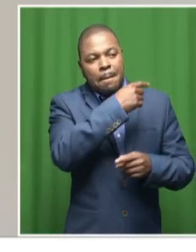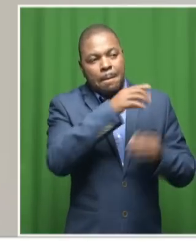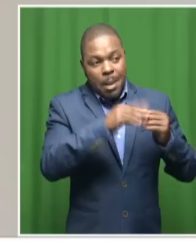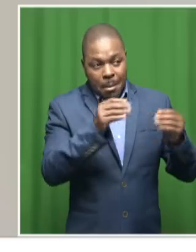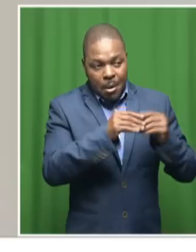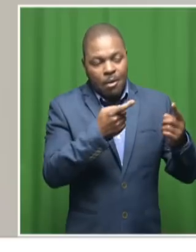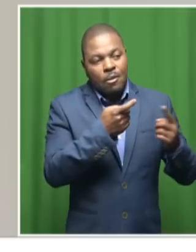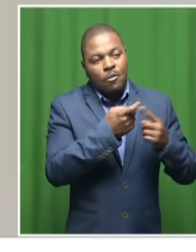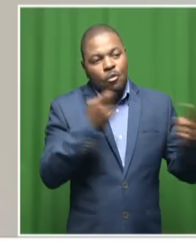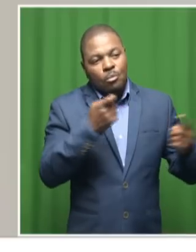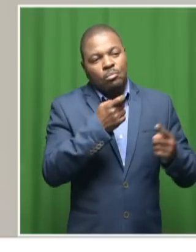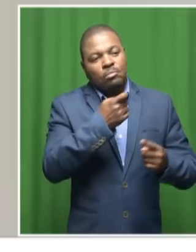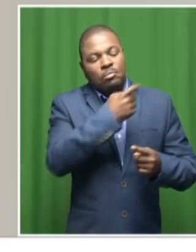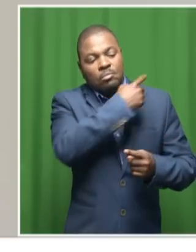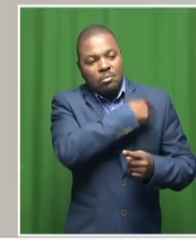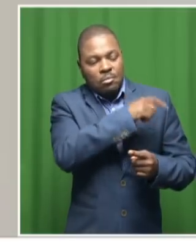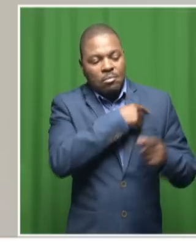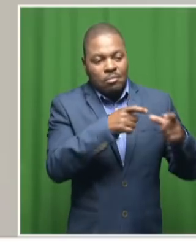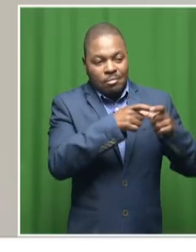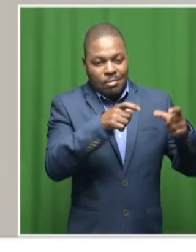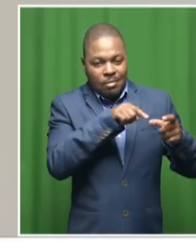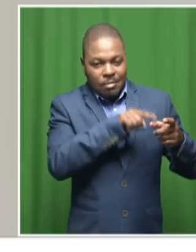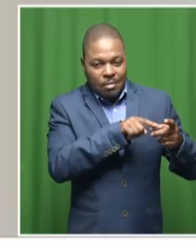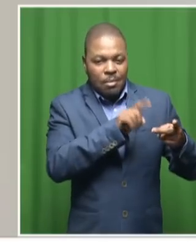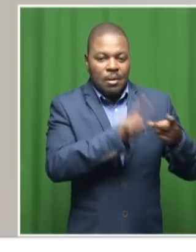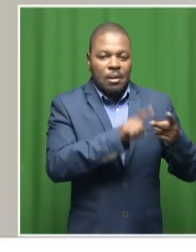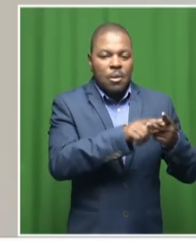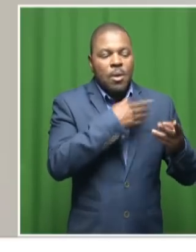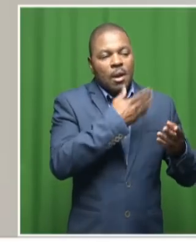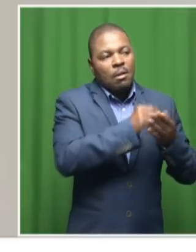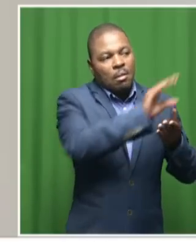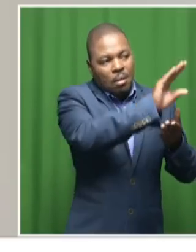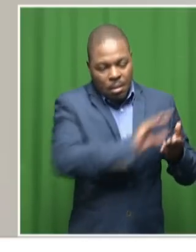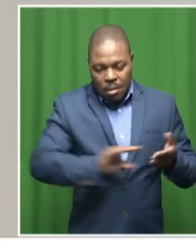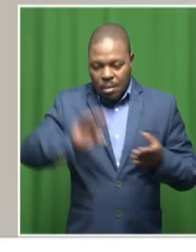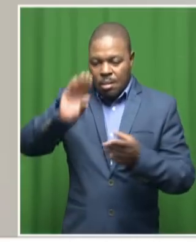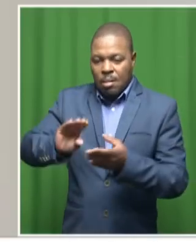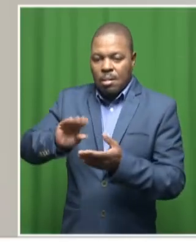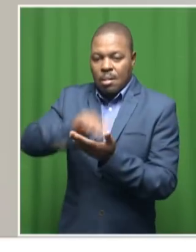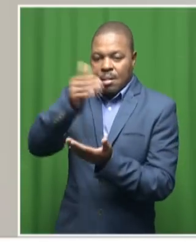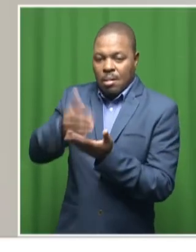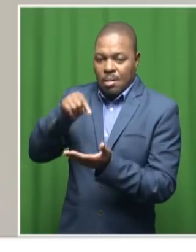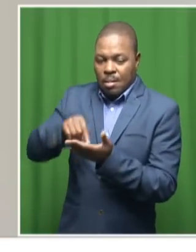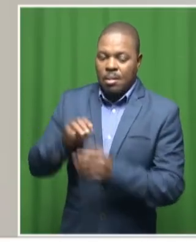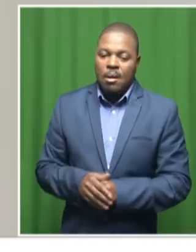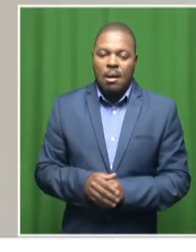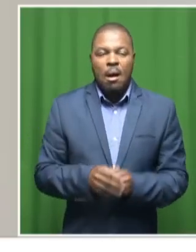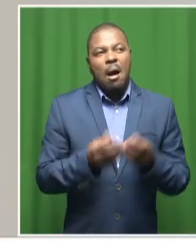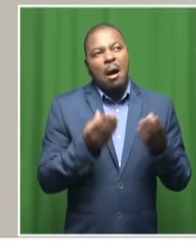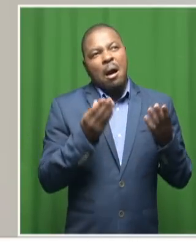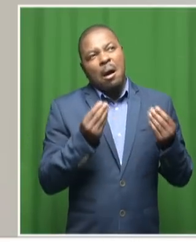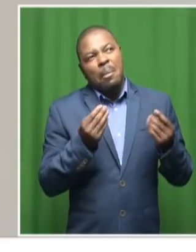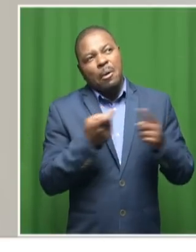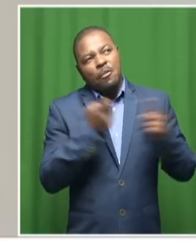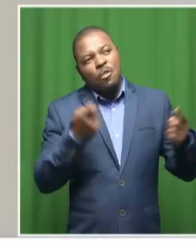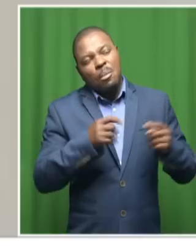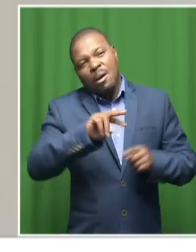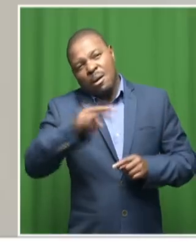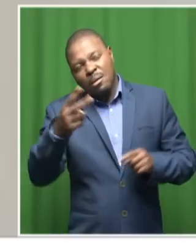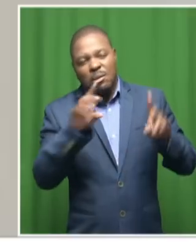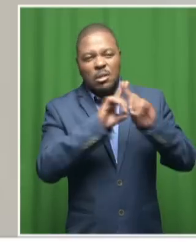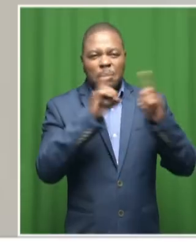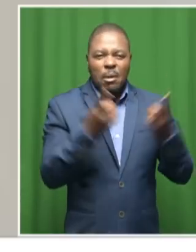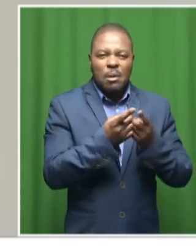schemes, and we would like to see those tax credits redirected into the fund. There are amounts that are in other government